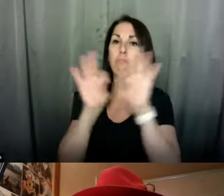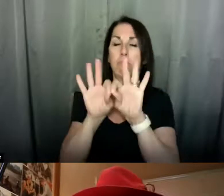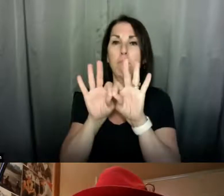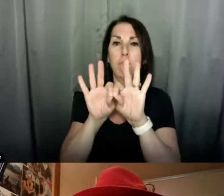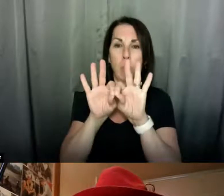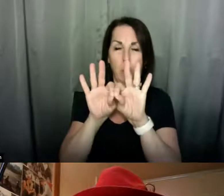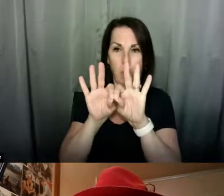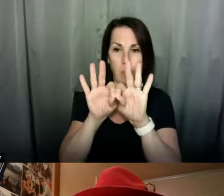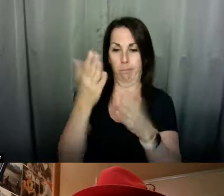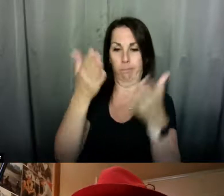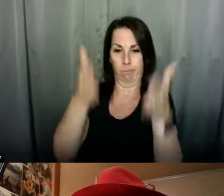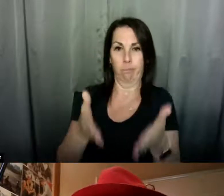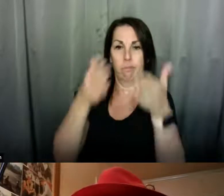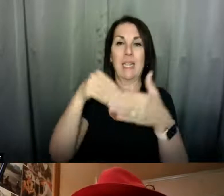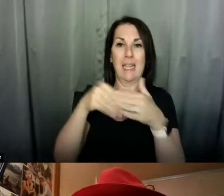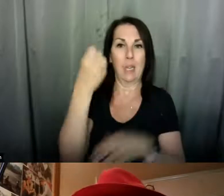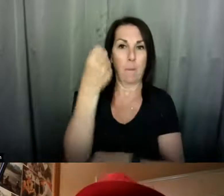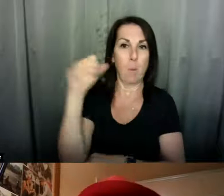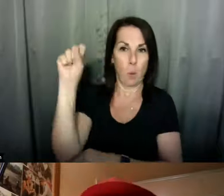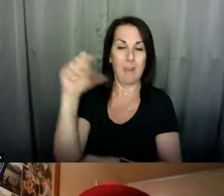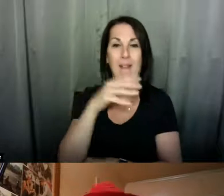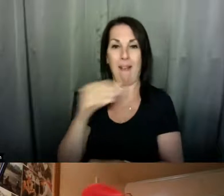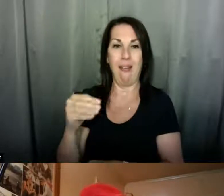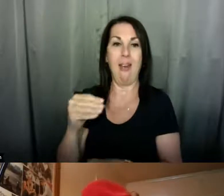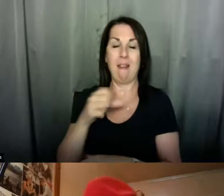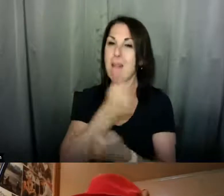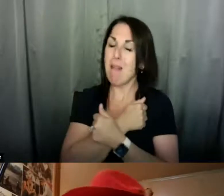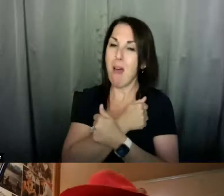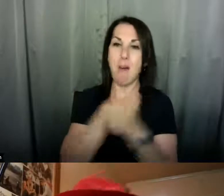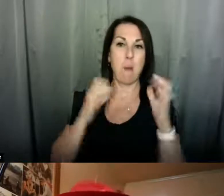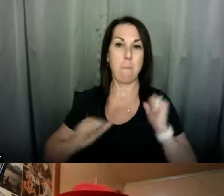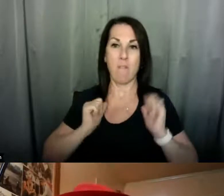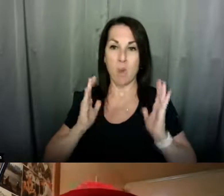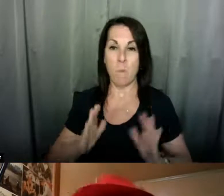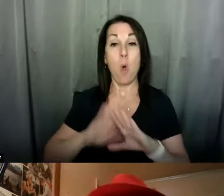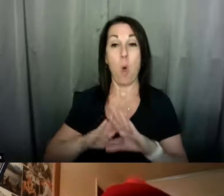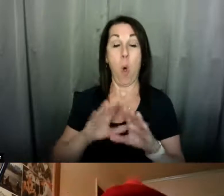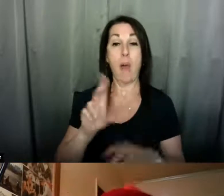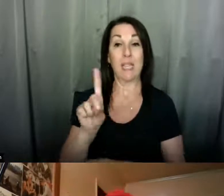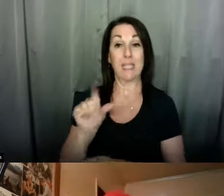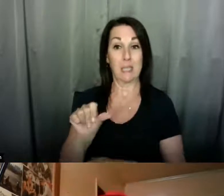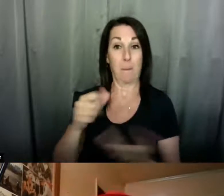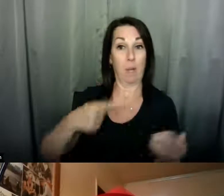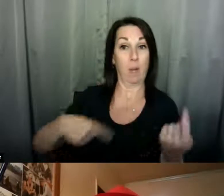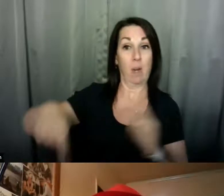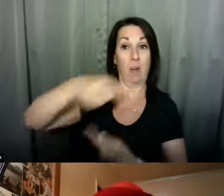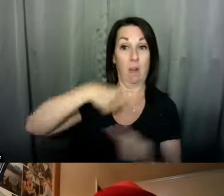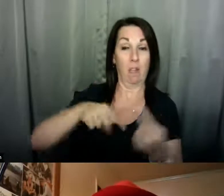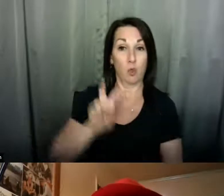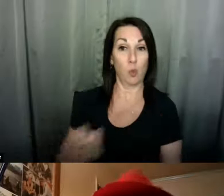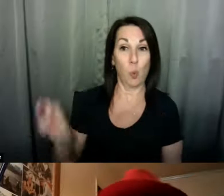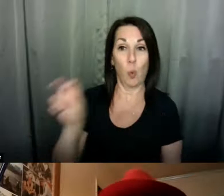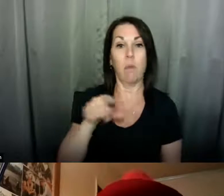best loved performers on the disability arts circuit. In 1990 and 92, Alan co-organized the